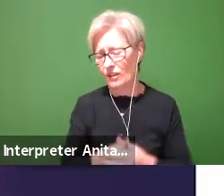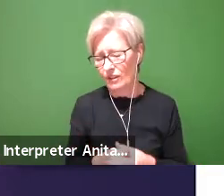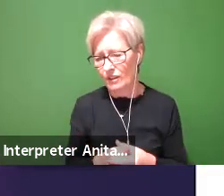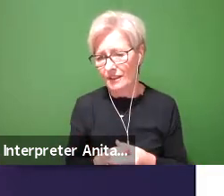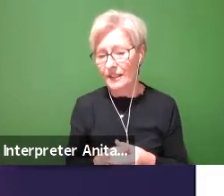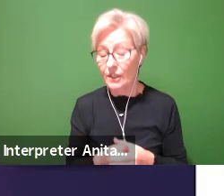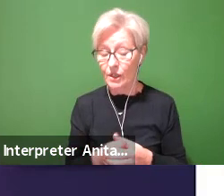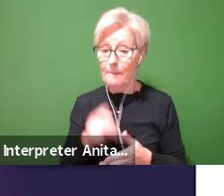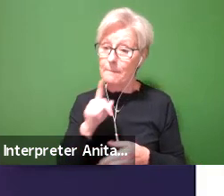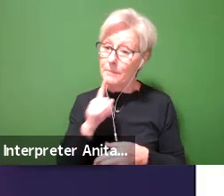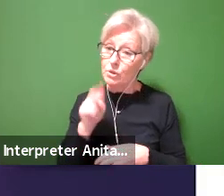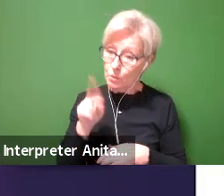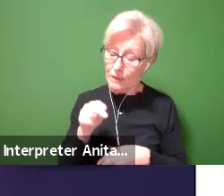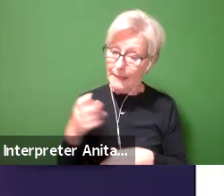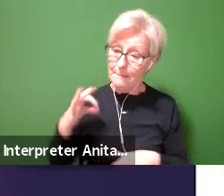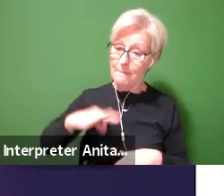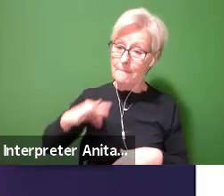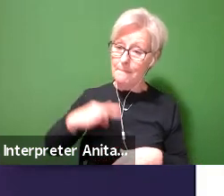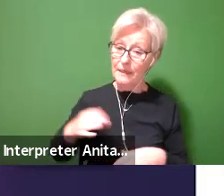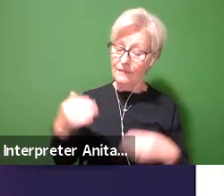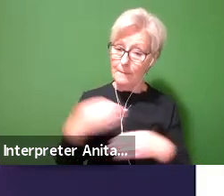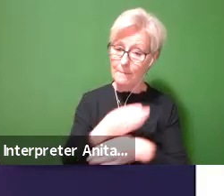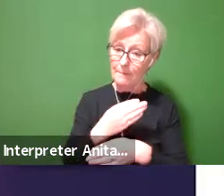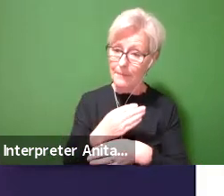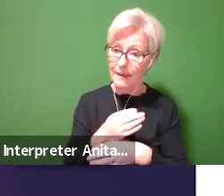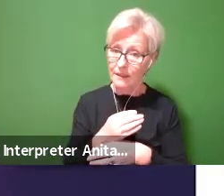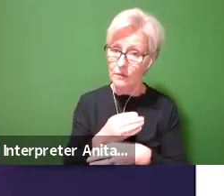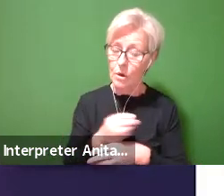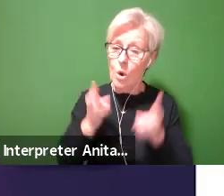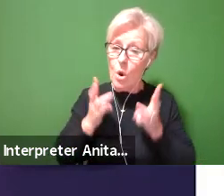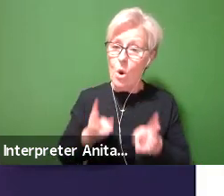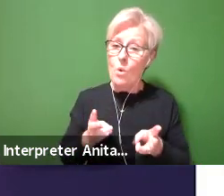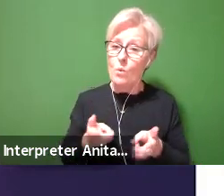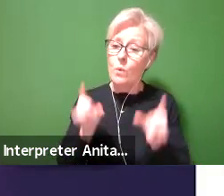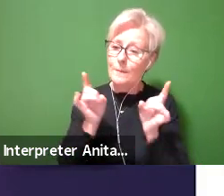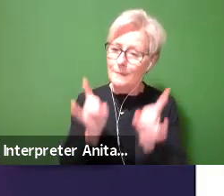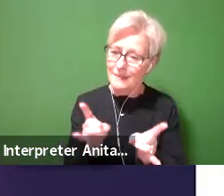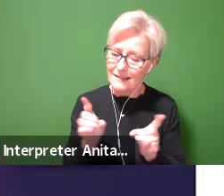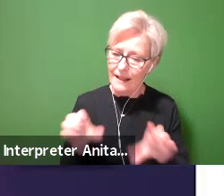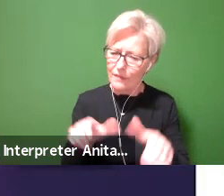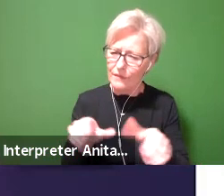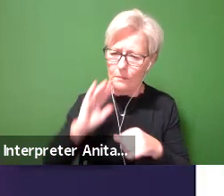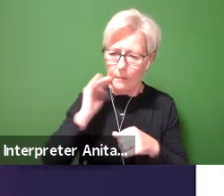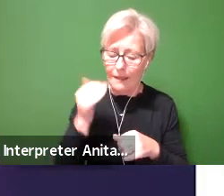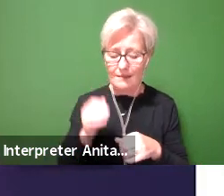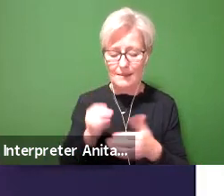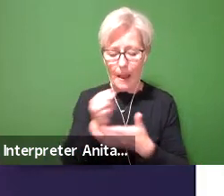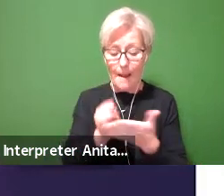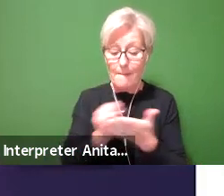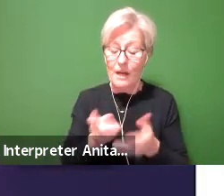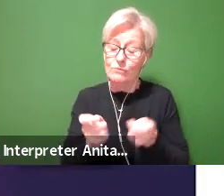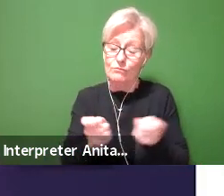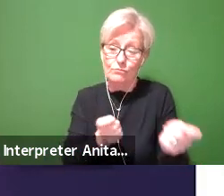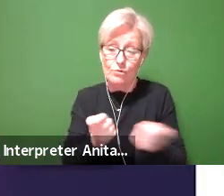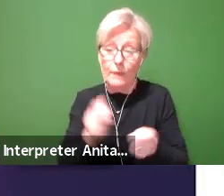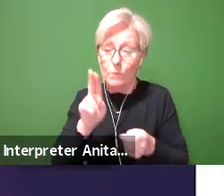do benefit from that review by a women's health physio if there are other things going on, because as part of our treatment, we can assess